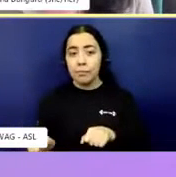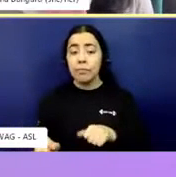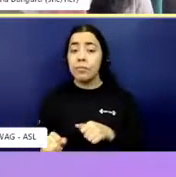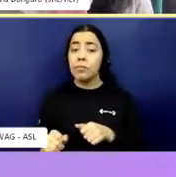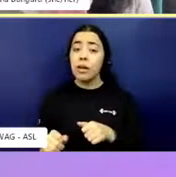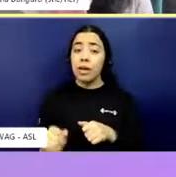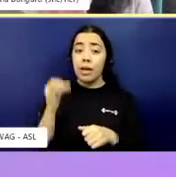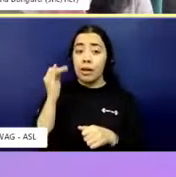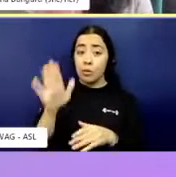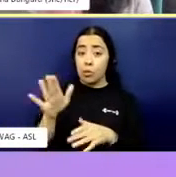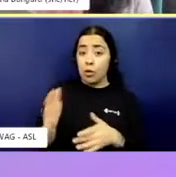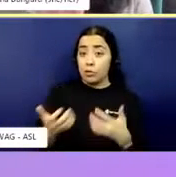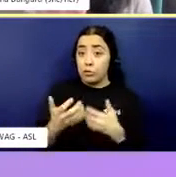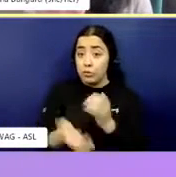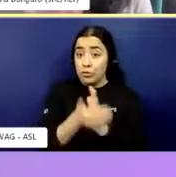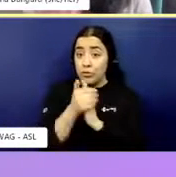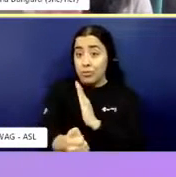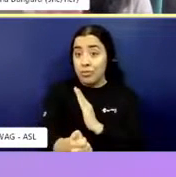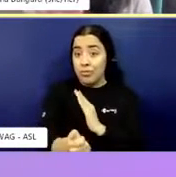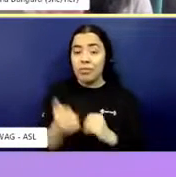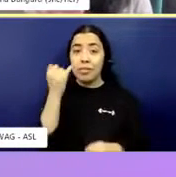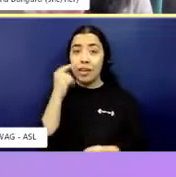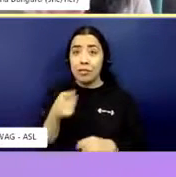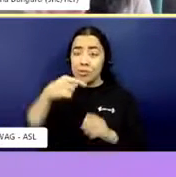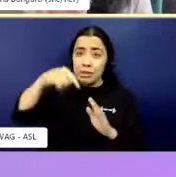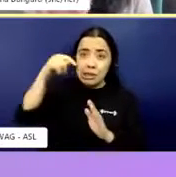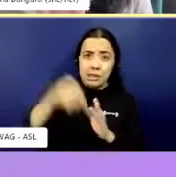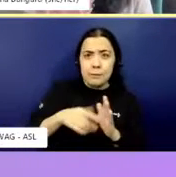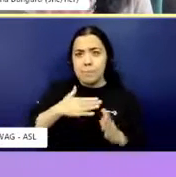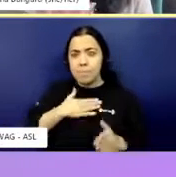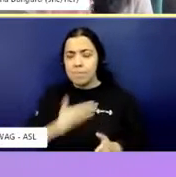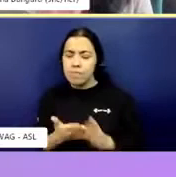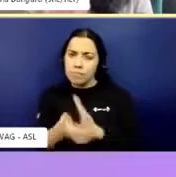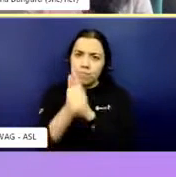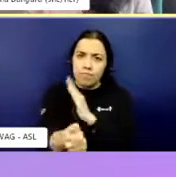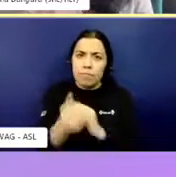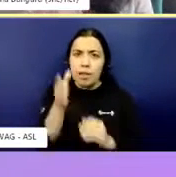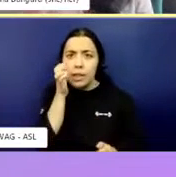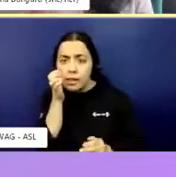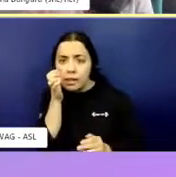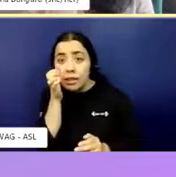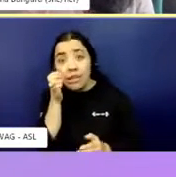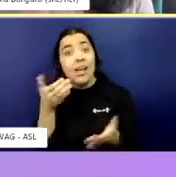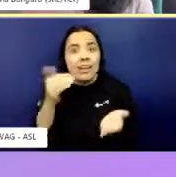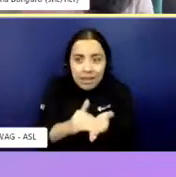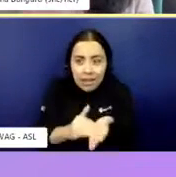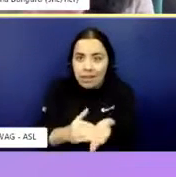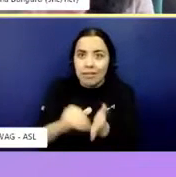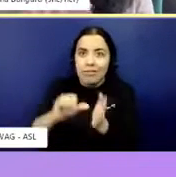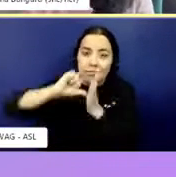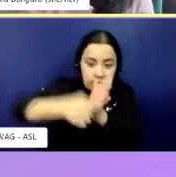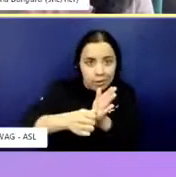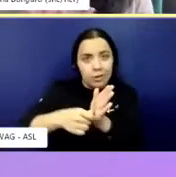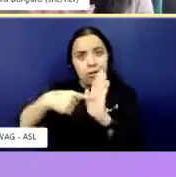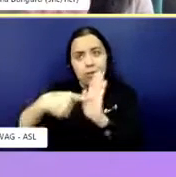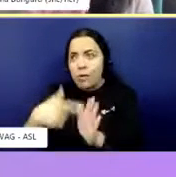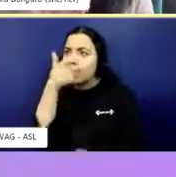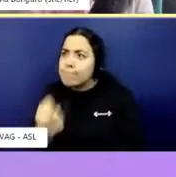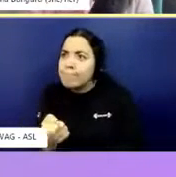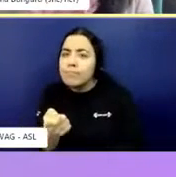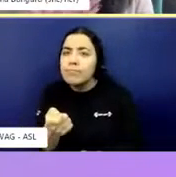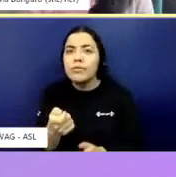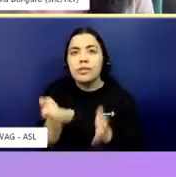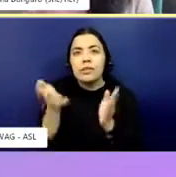who's a deep listener, listen, show interest, and make sure you're talking about